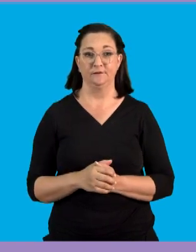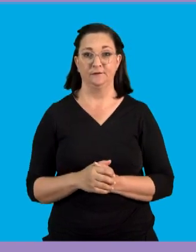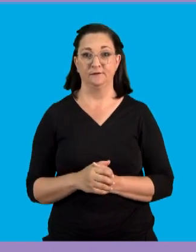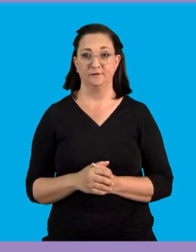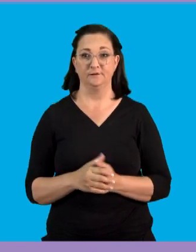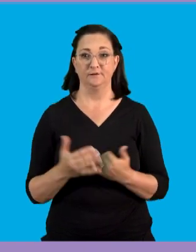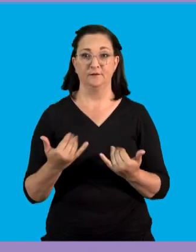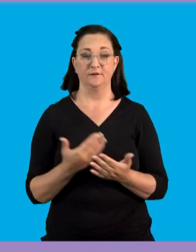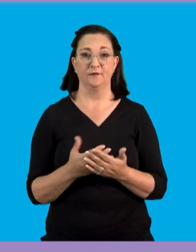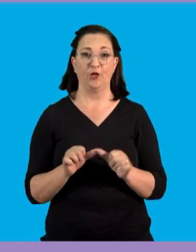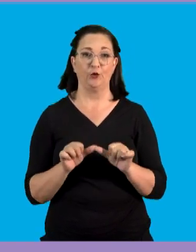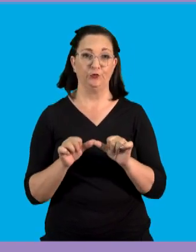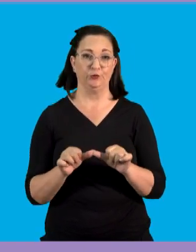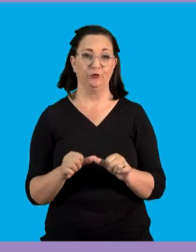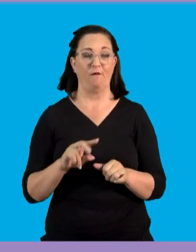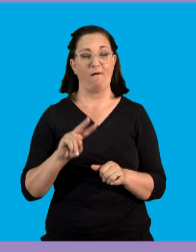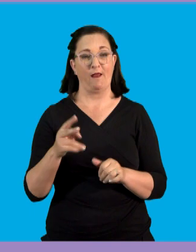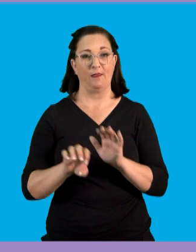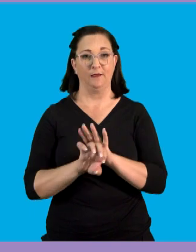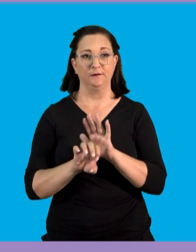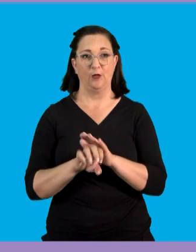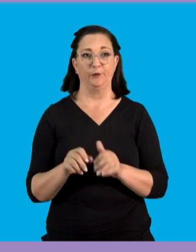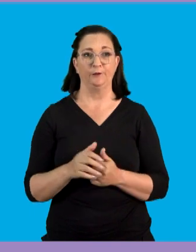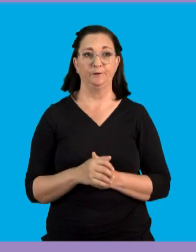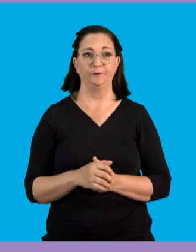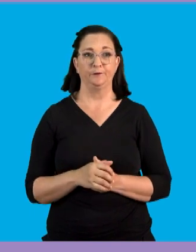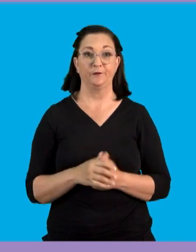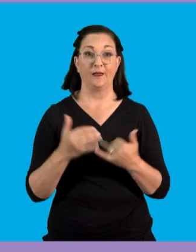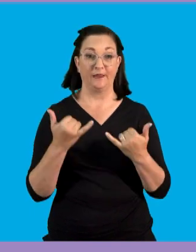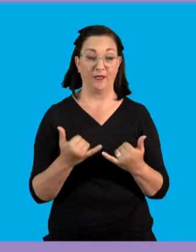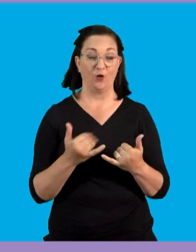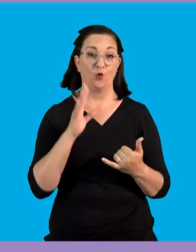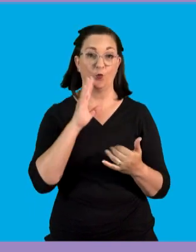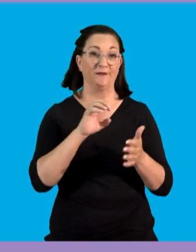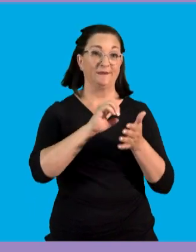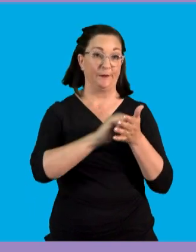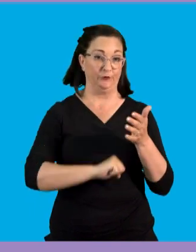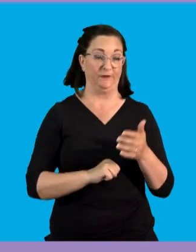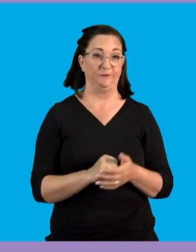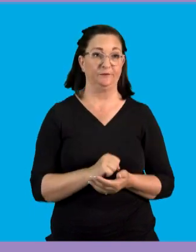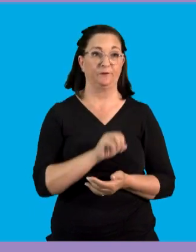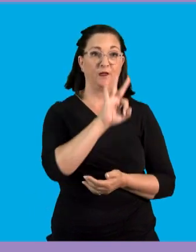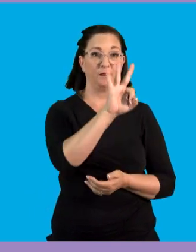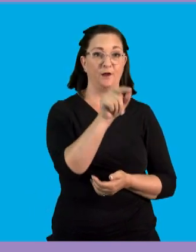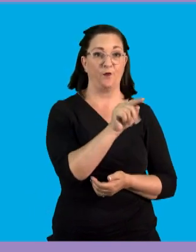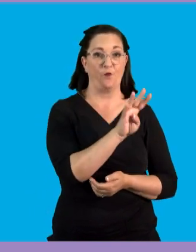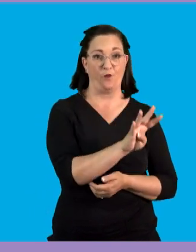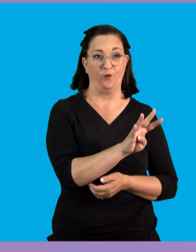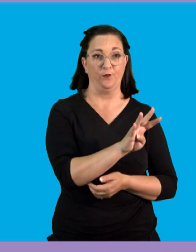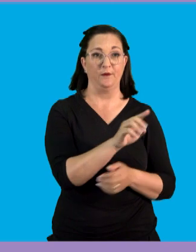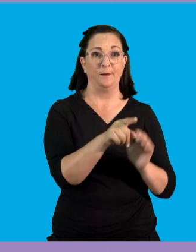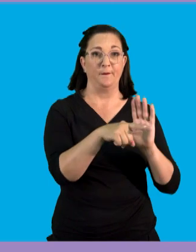1/6. Let's continue to another example. So this time we are subtracting. So I am